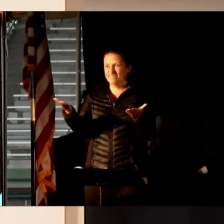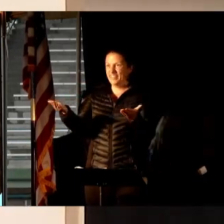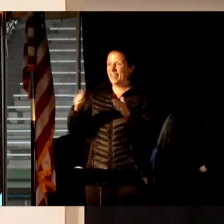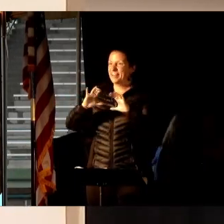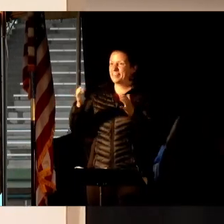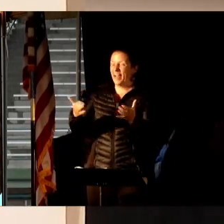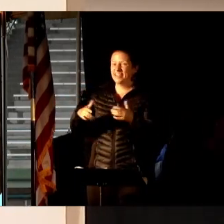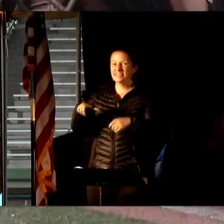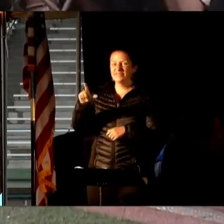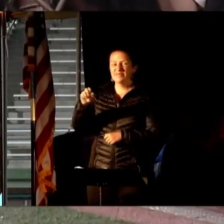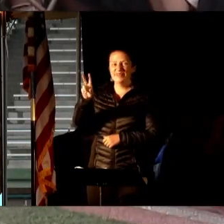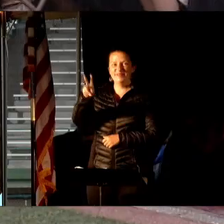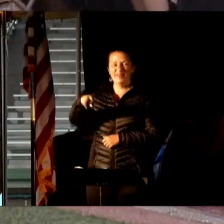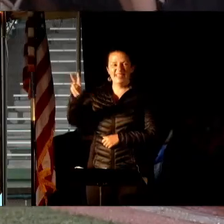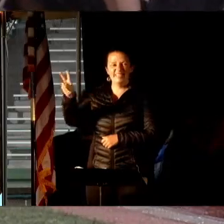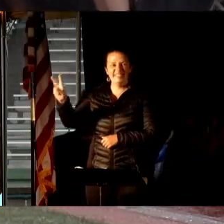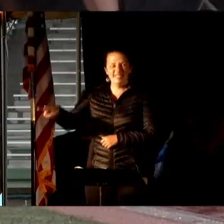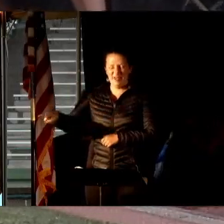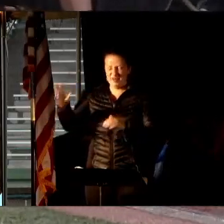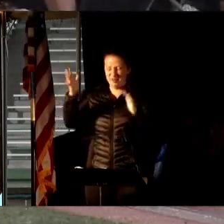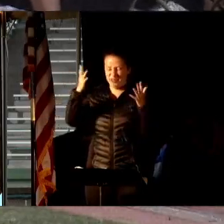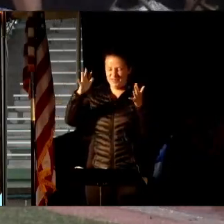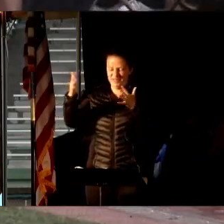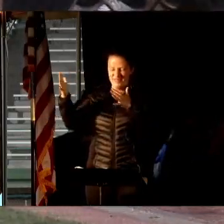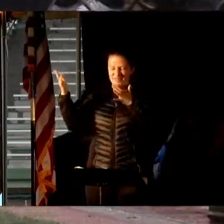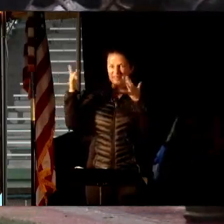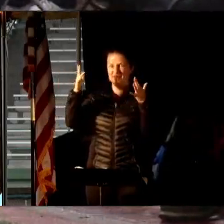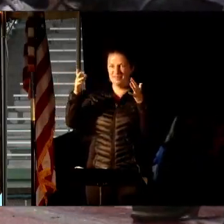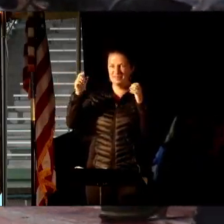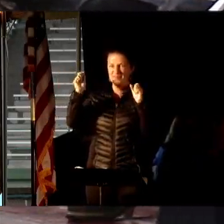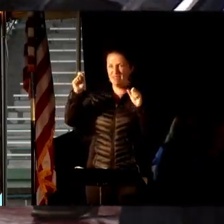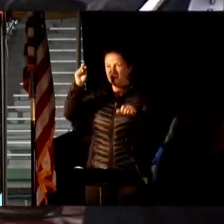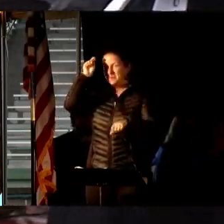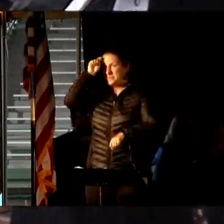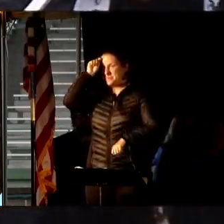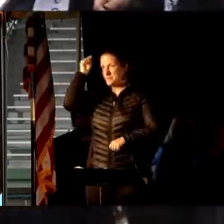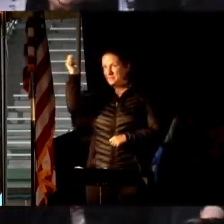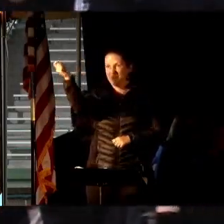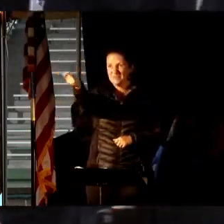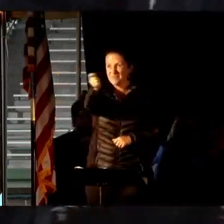of 2022, turn your tassels!